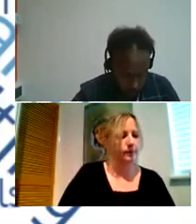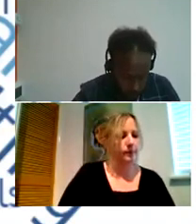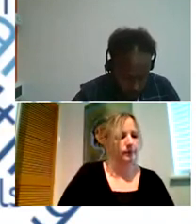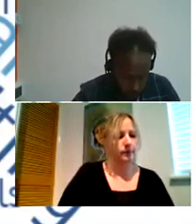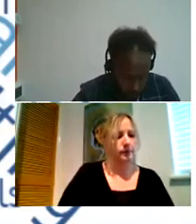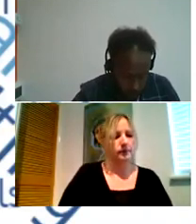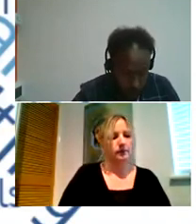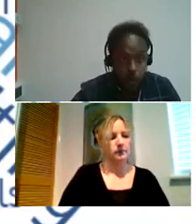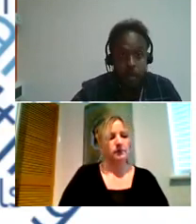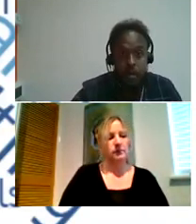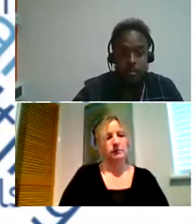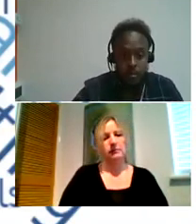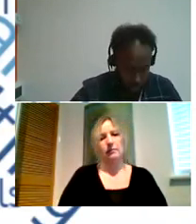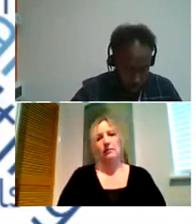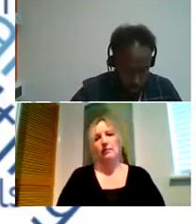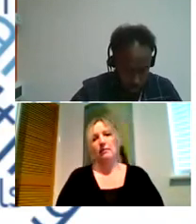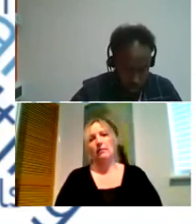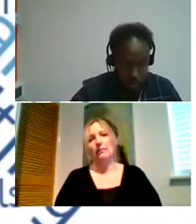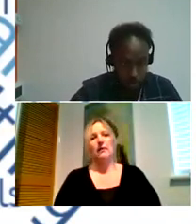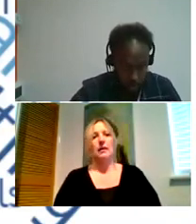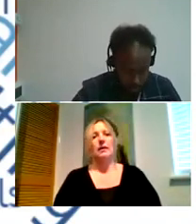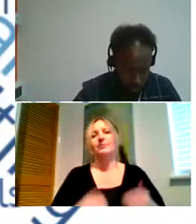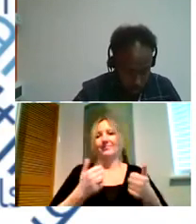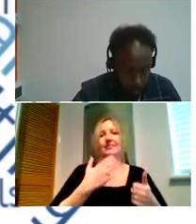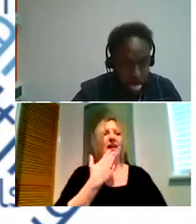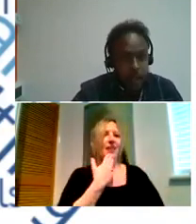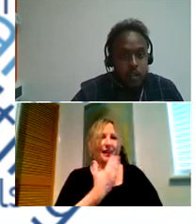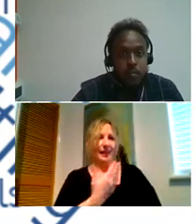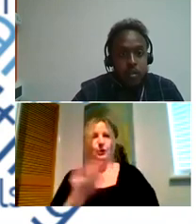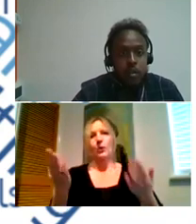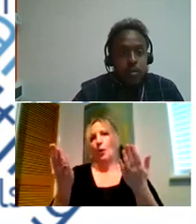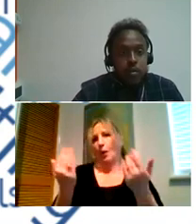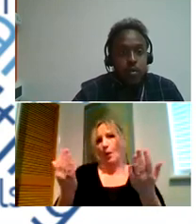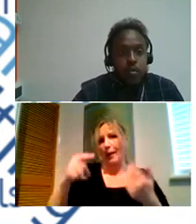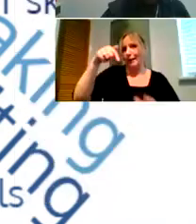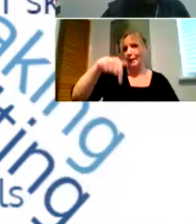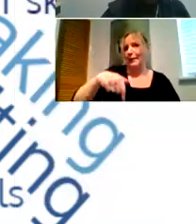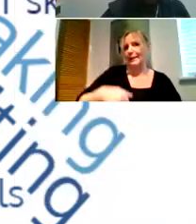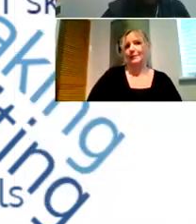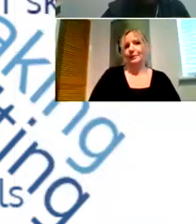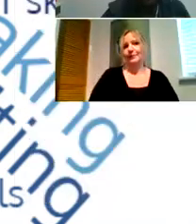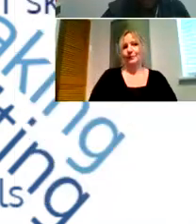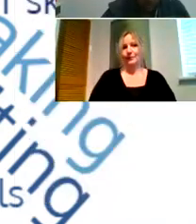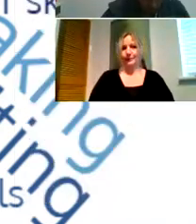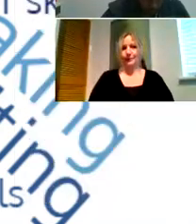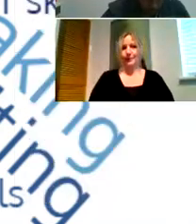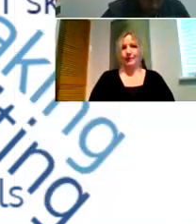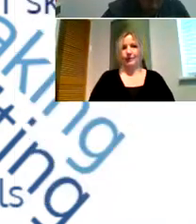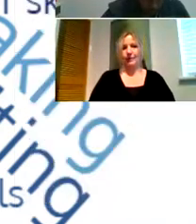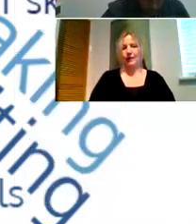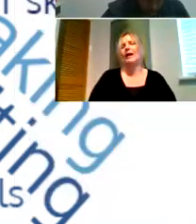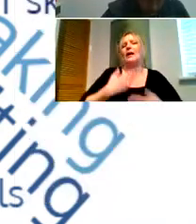Kawal. So welcome to ESOL at Harrow College, everyone. So I'm just going to talk to you through the full-time